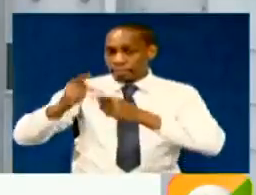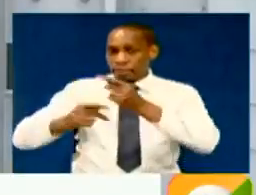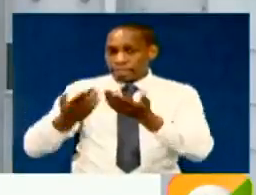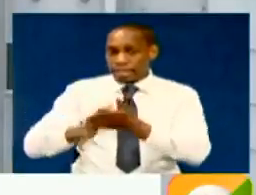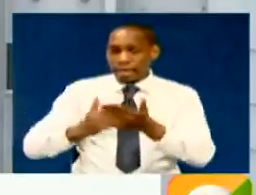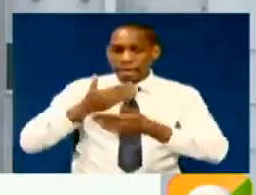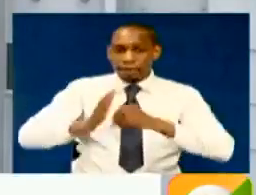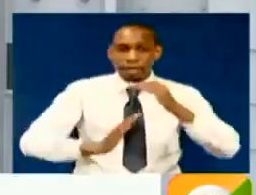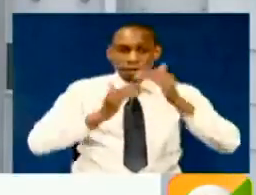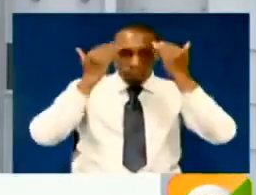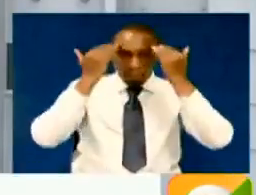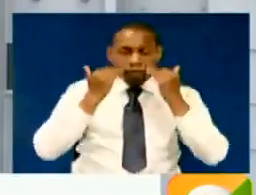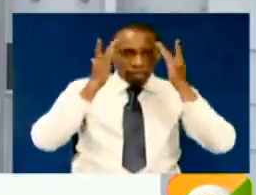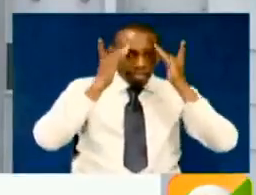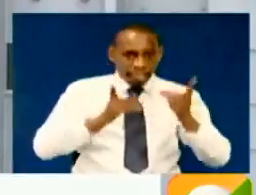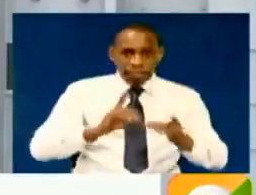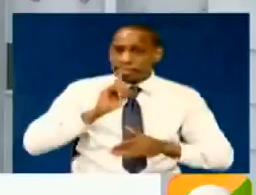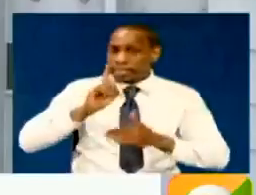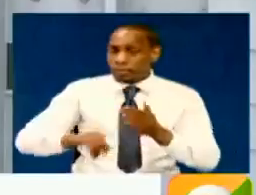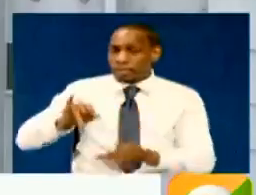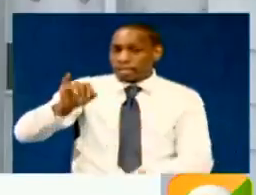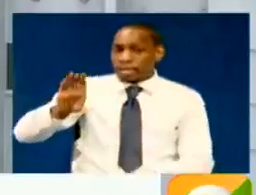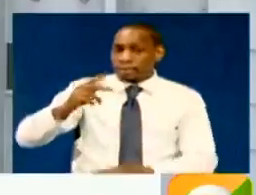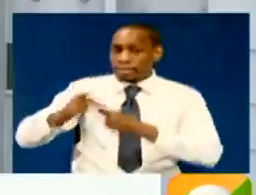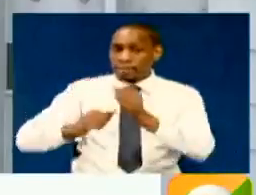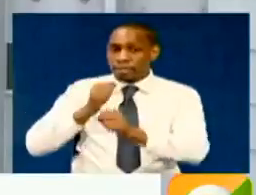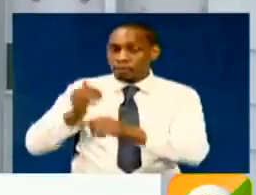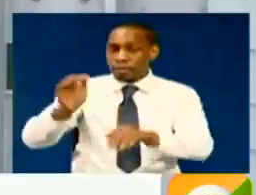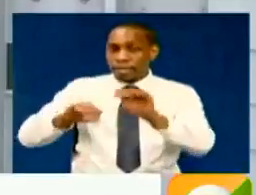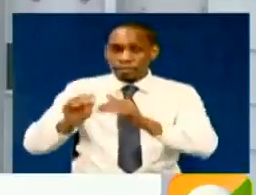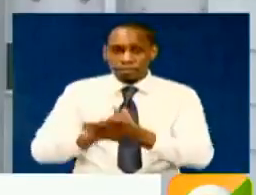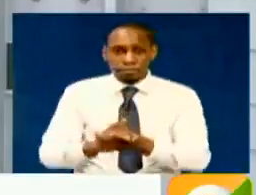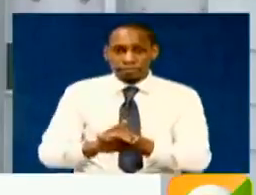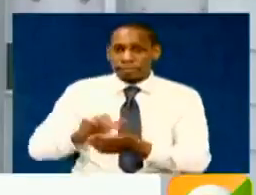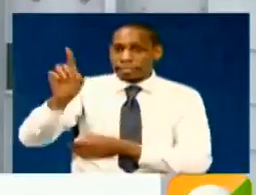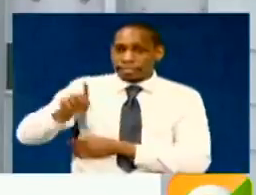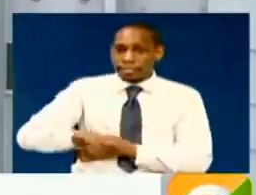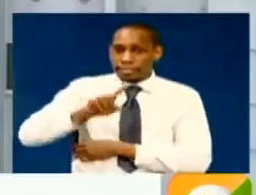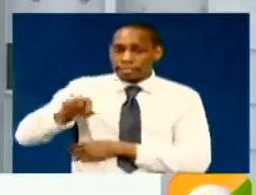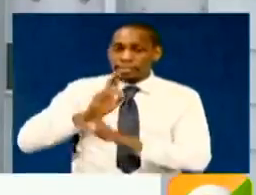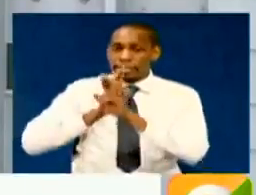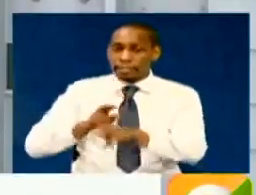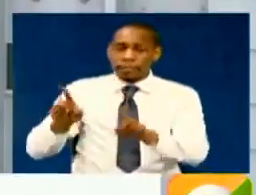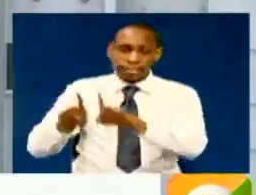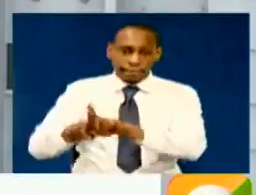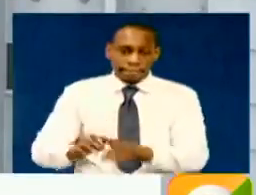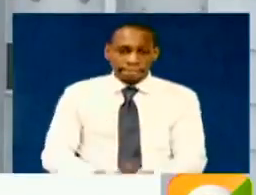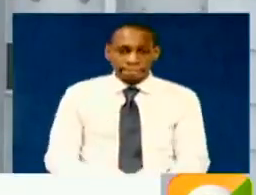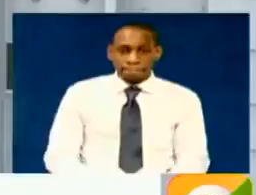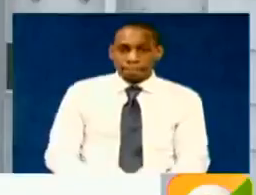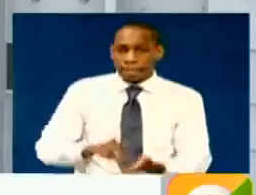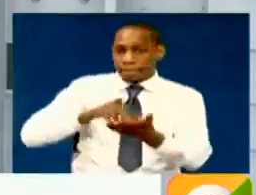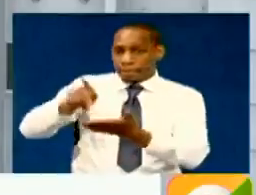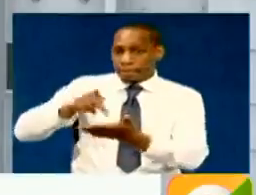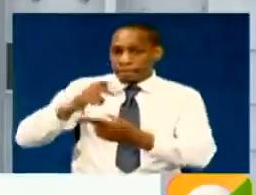processes following the Supreme Court verdict that said that its process of conducting the election nullified the result of the same. Their